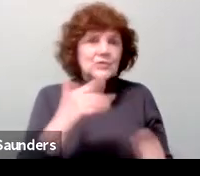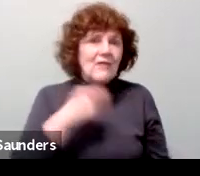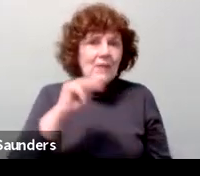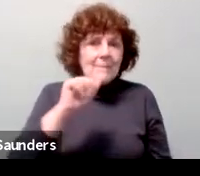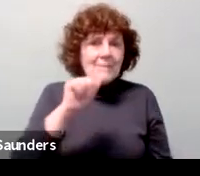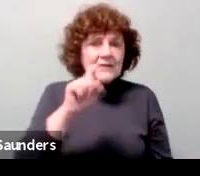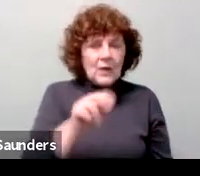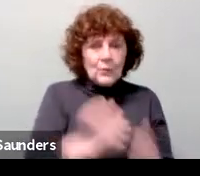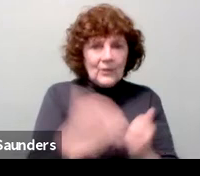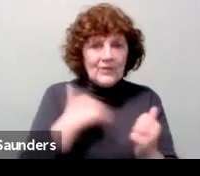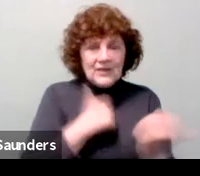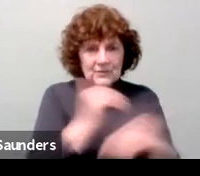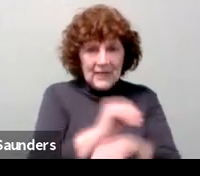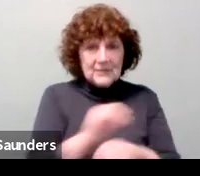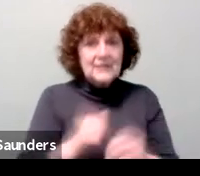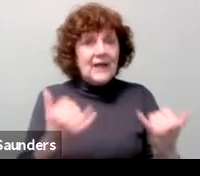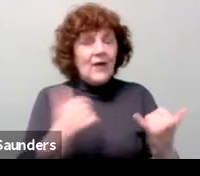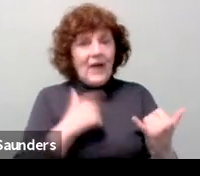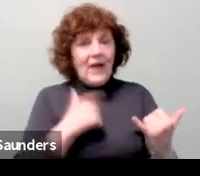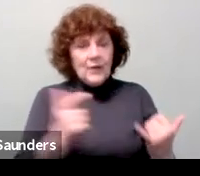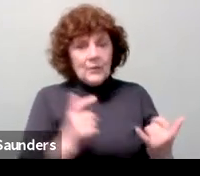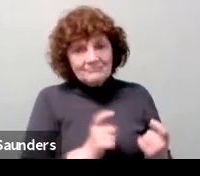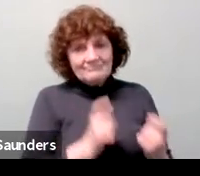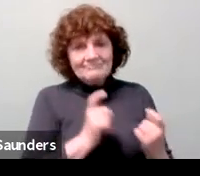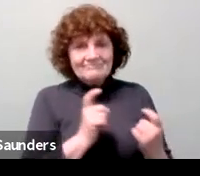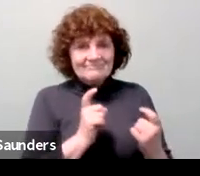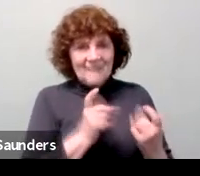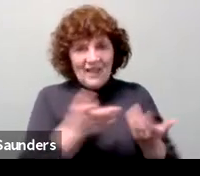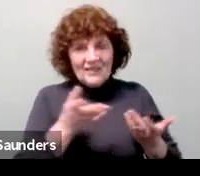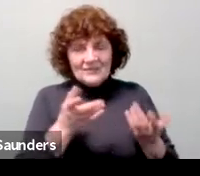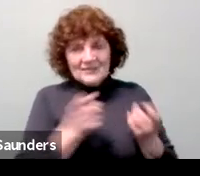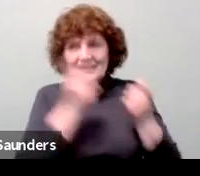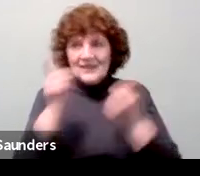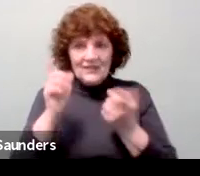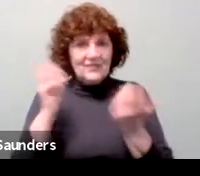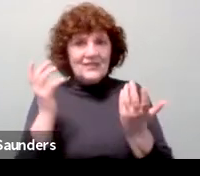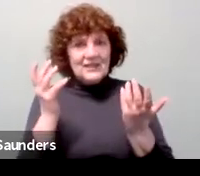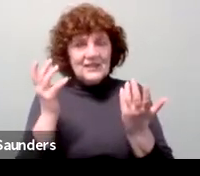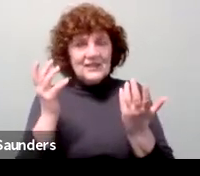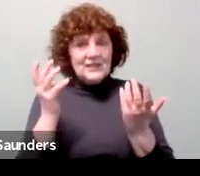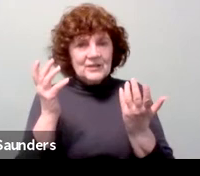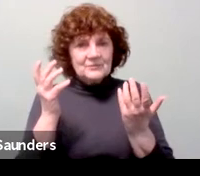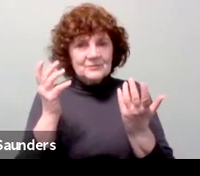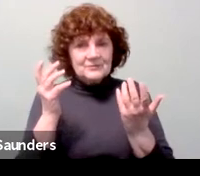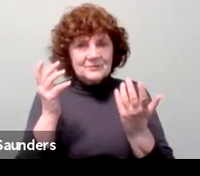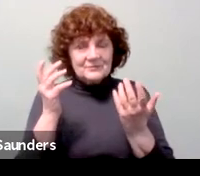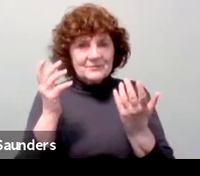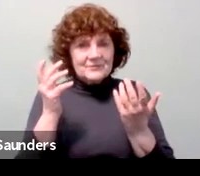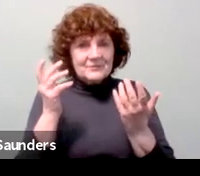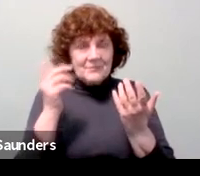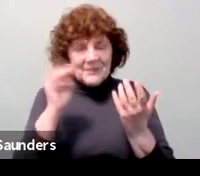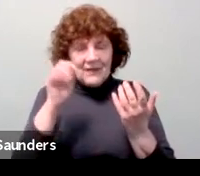here tonight. And now I'm going to turn it over to Matan. Please submit any questions you may have for him in the Q&A